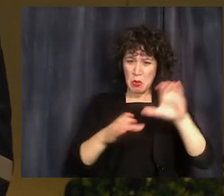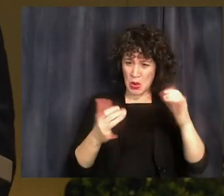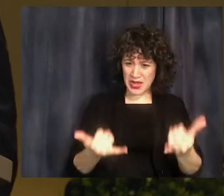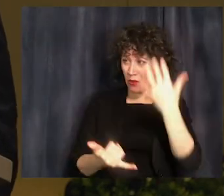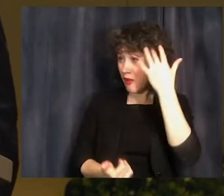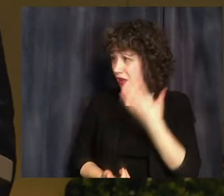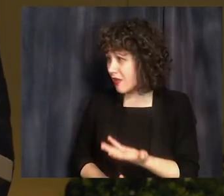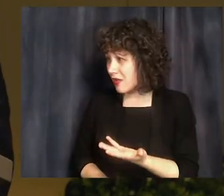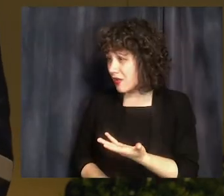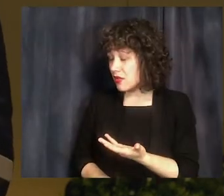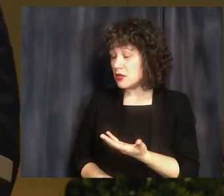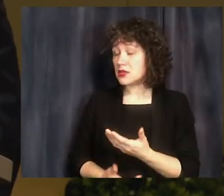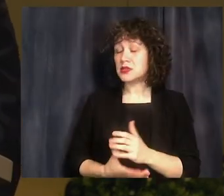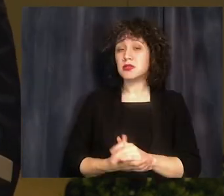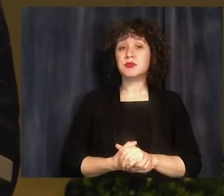now?'"